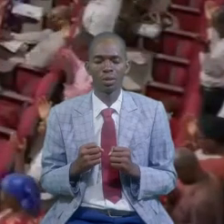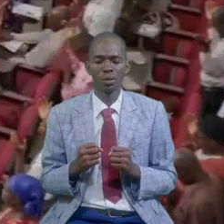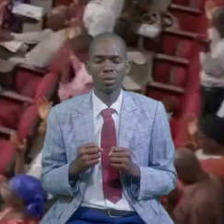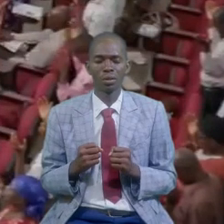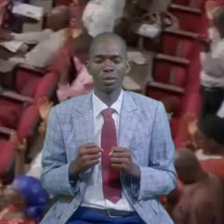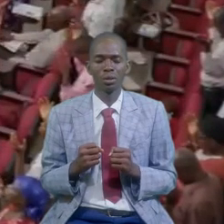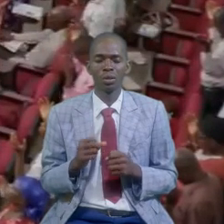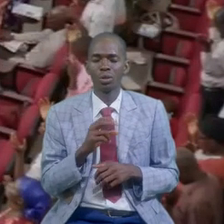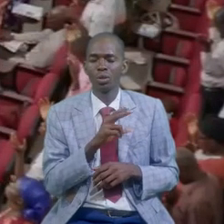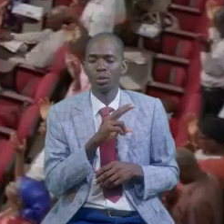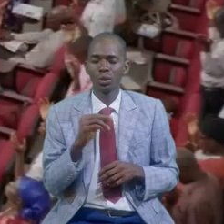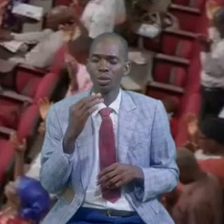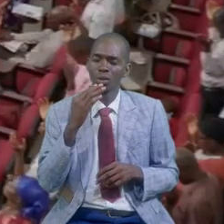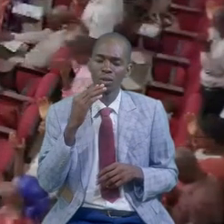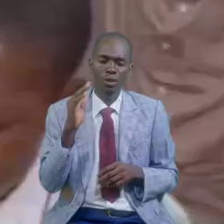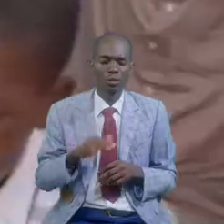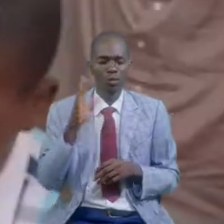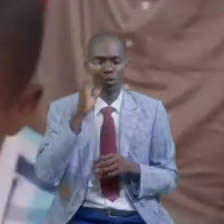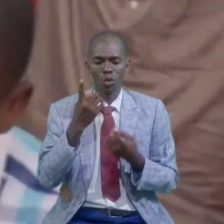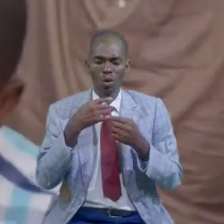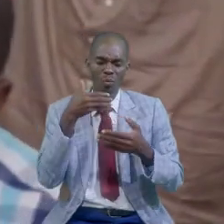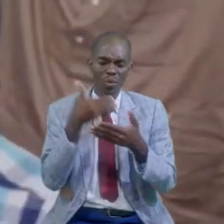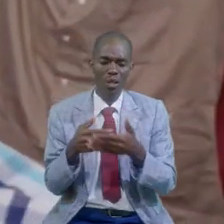no evil will come near them.